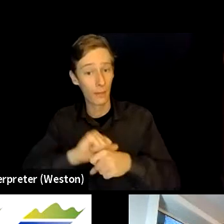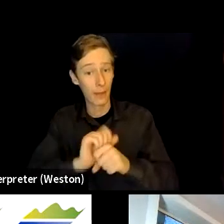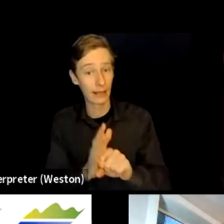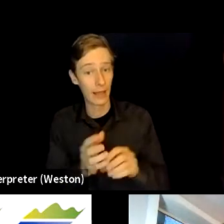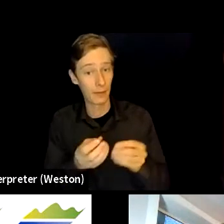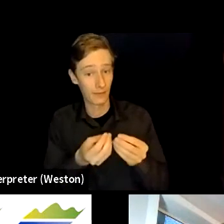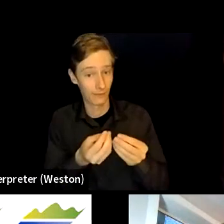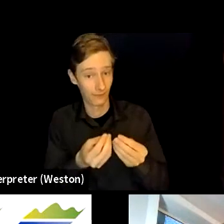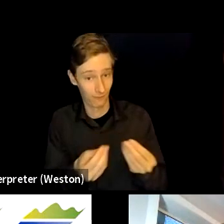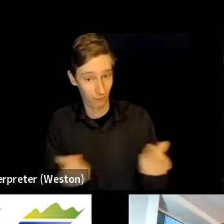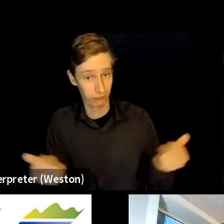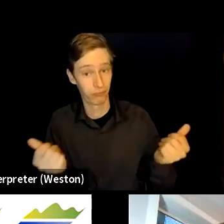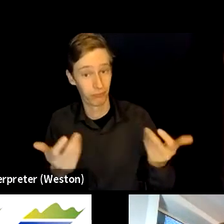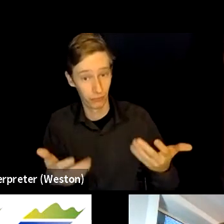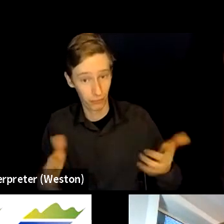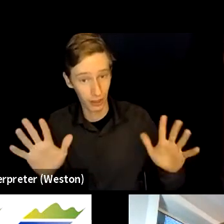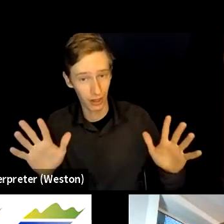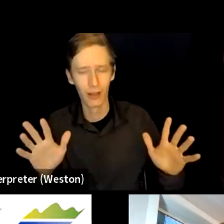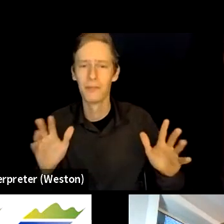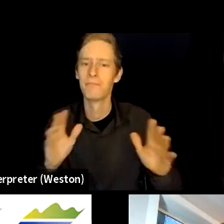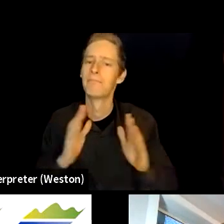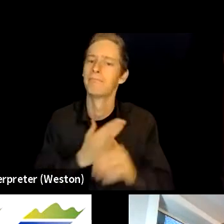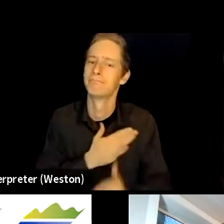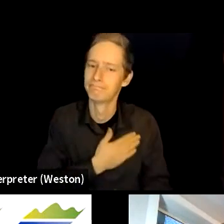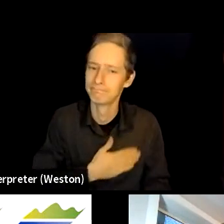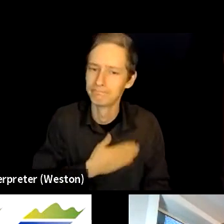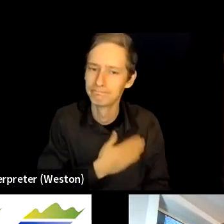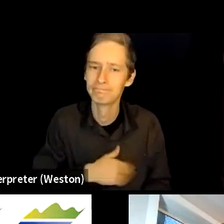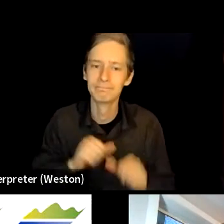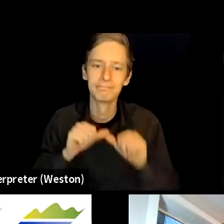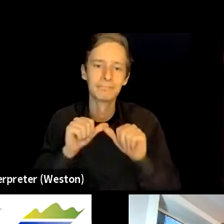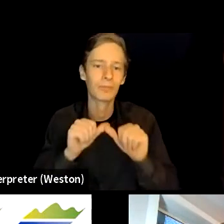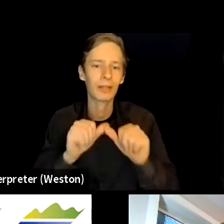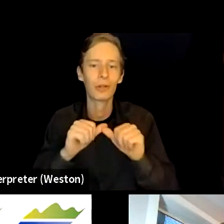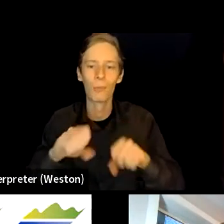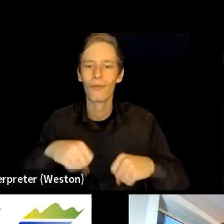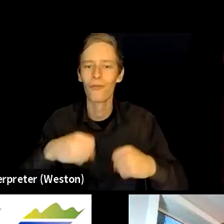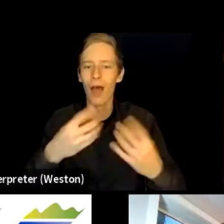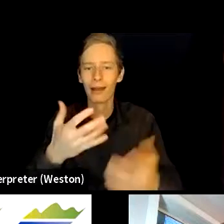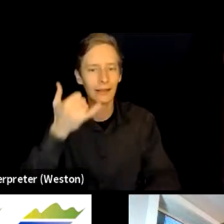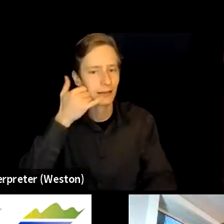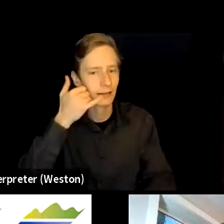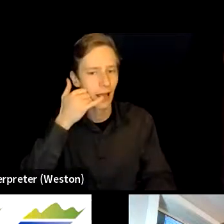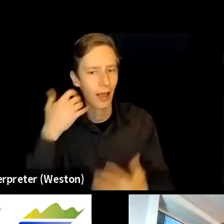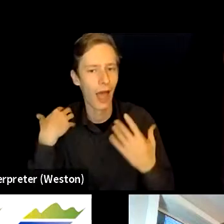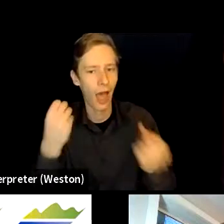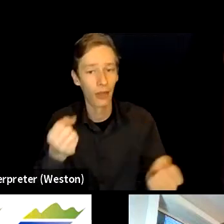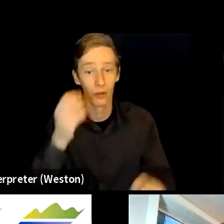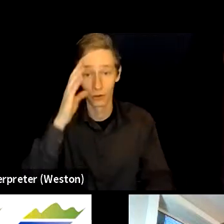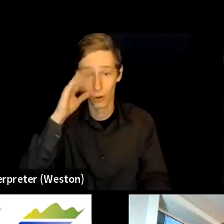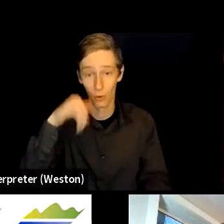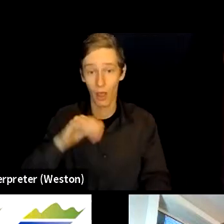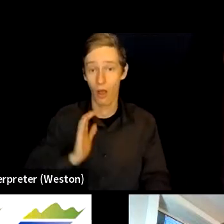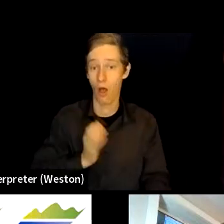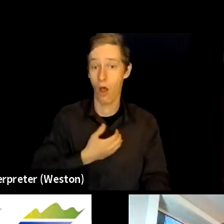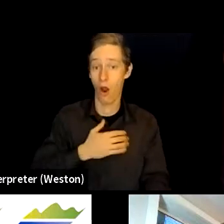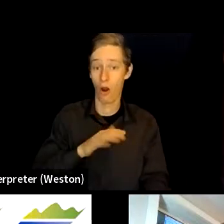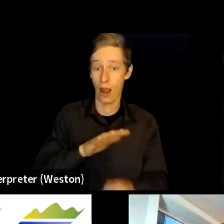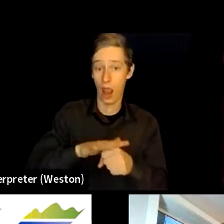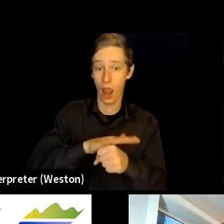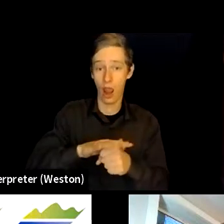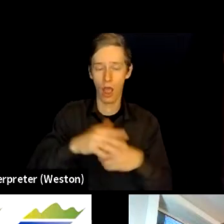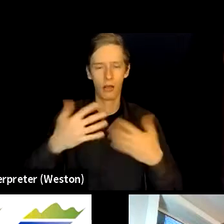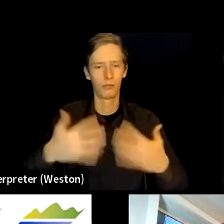that avenue, because in our area, there's a lot of barriers to seeking services such as